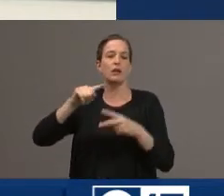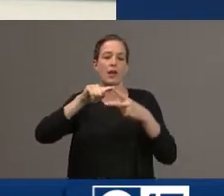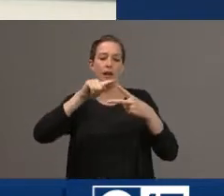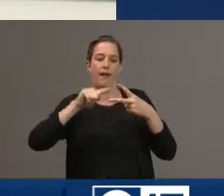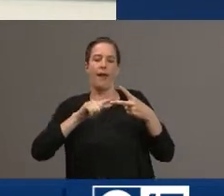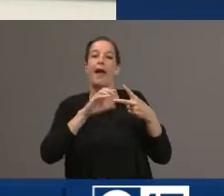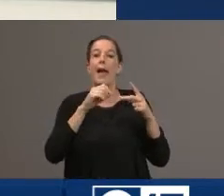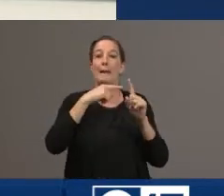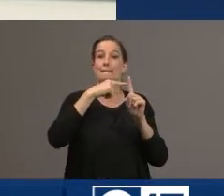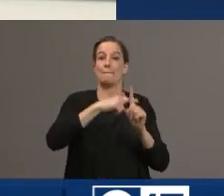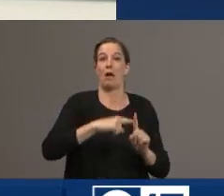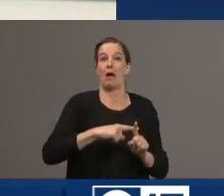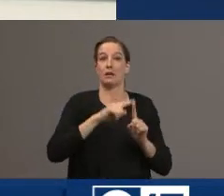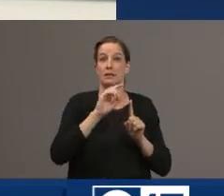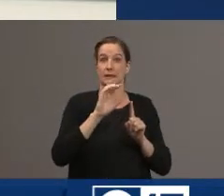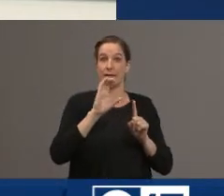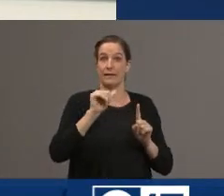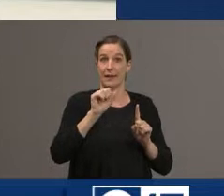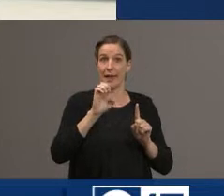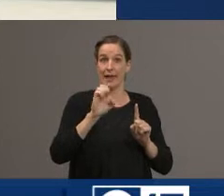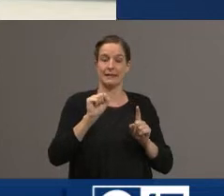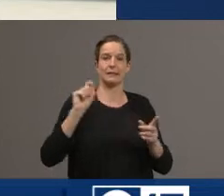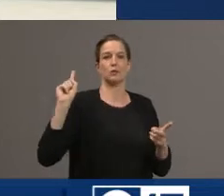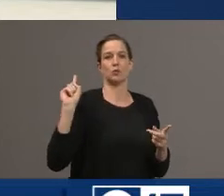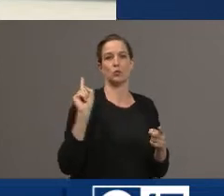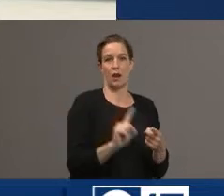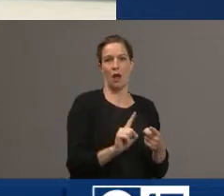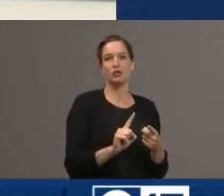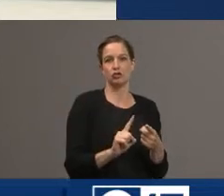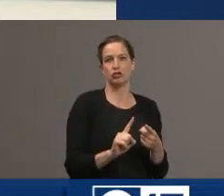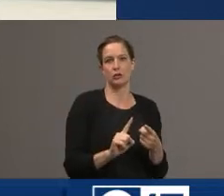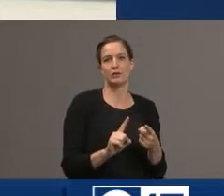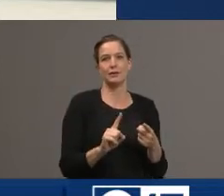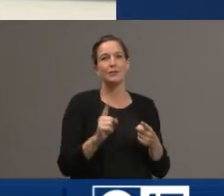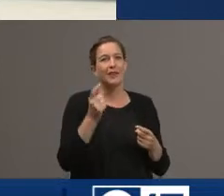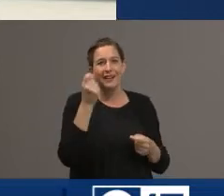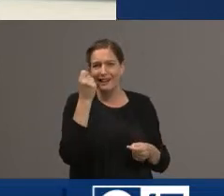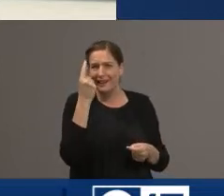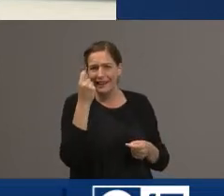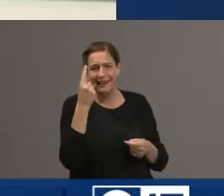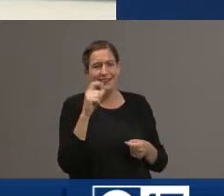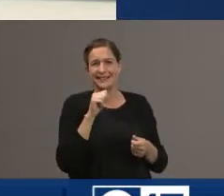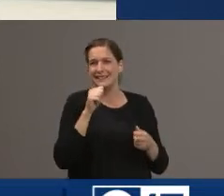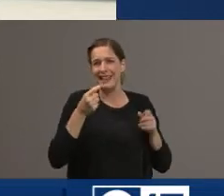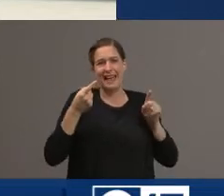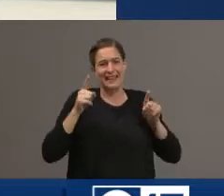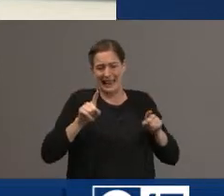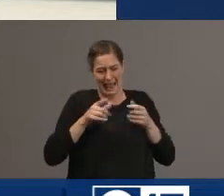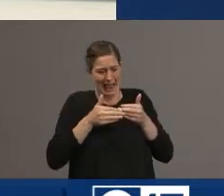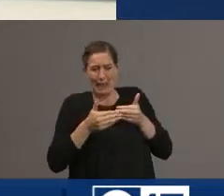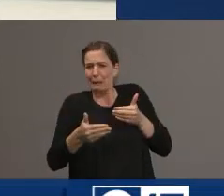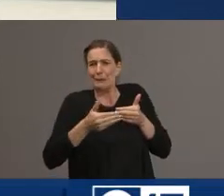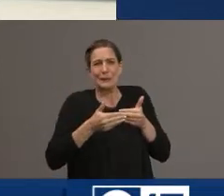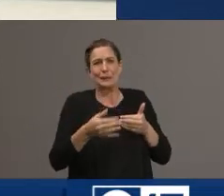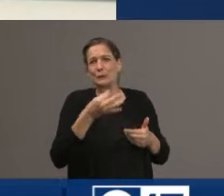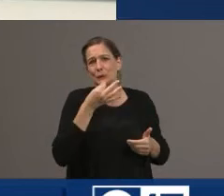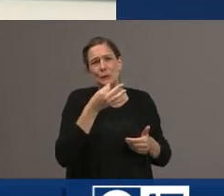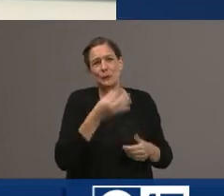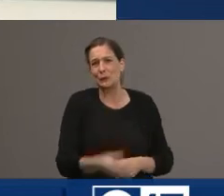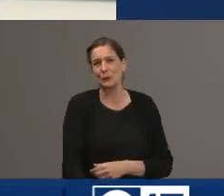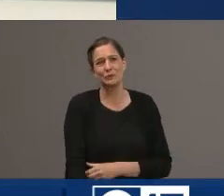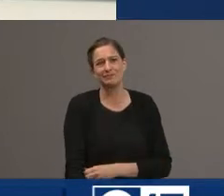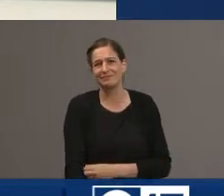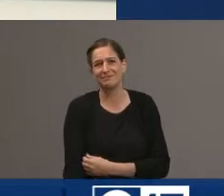positivity. We're not for the foreseeable future. There's not going to be a week that we come